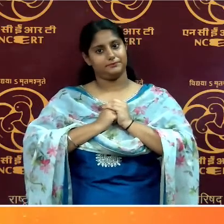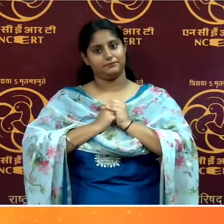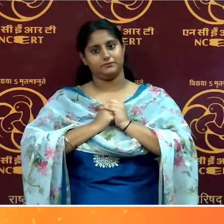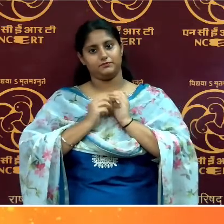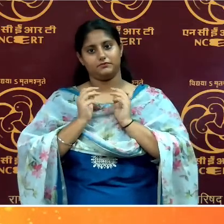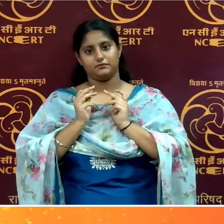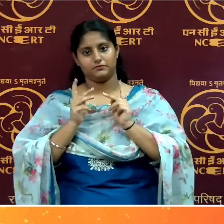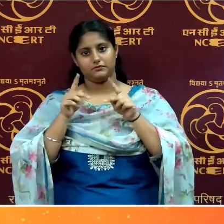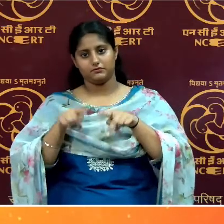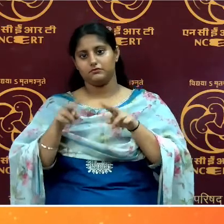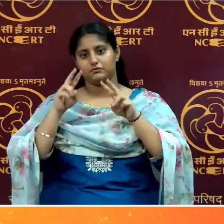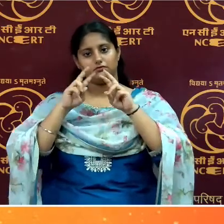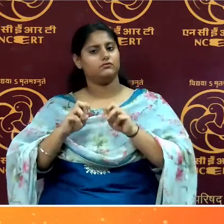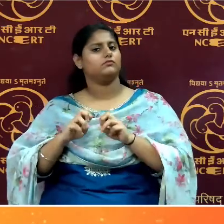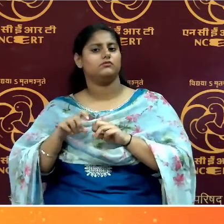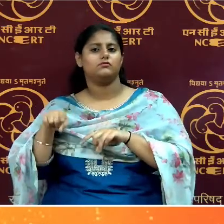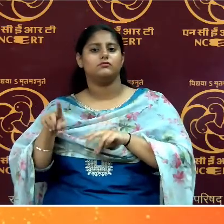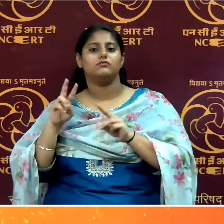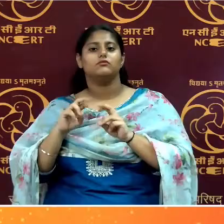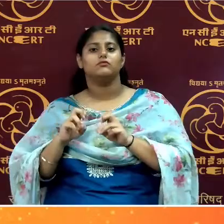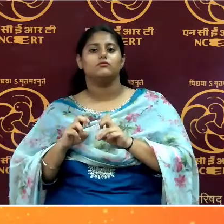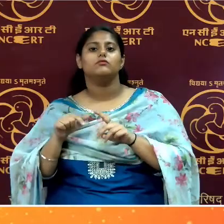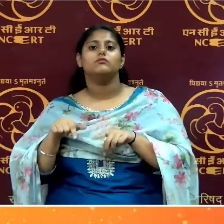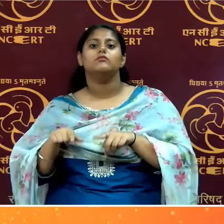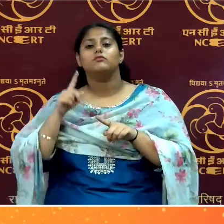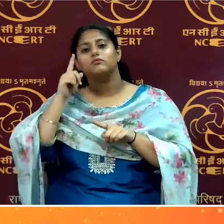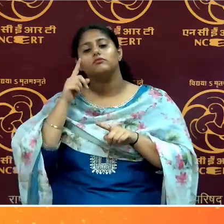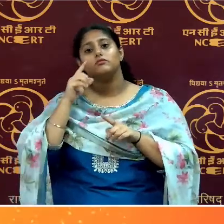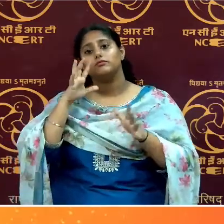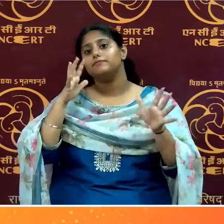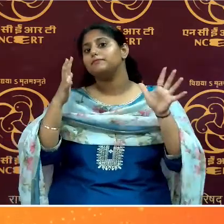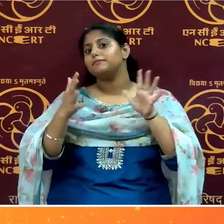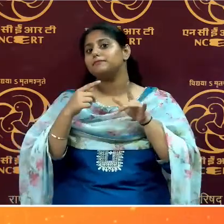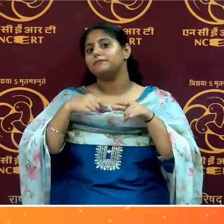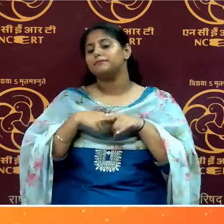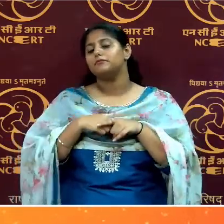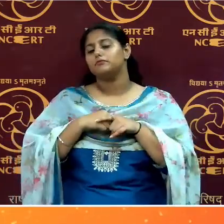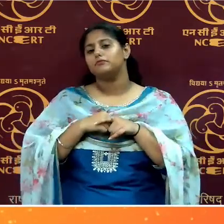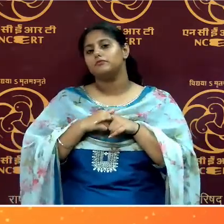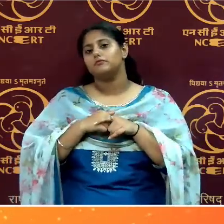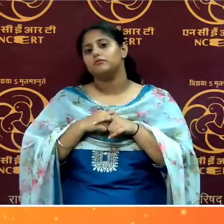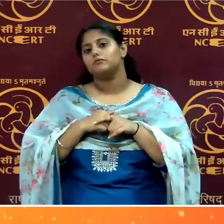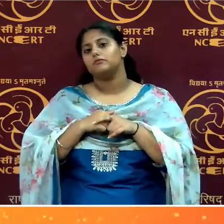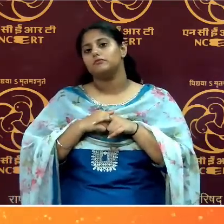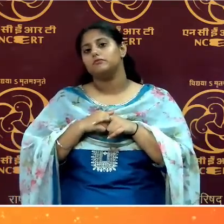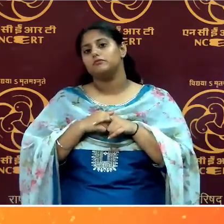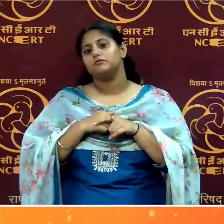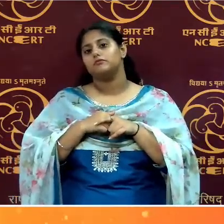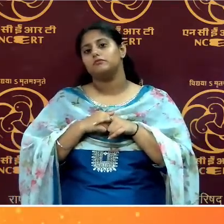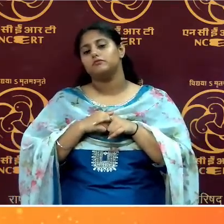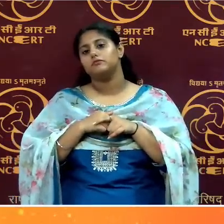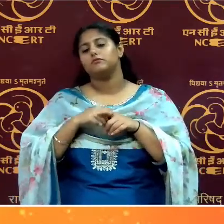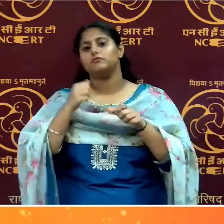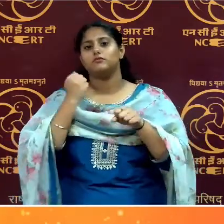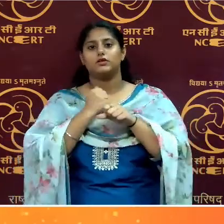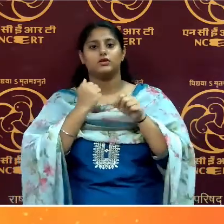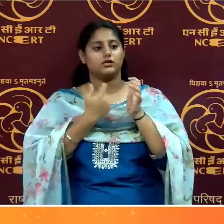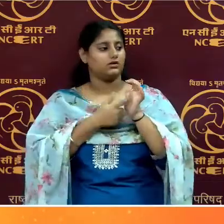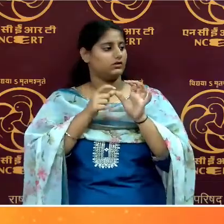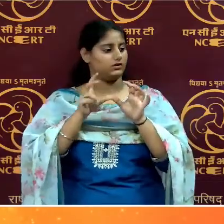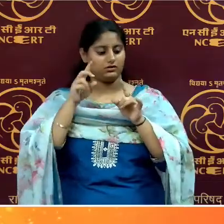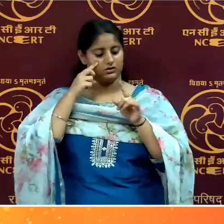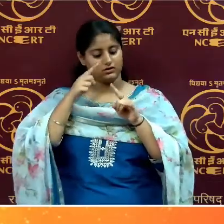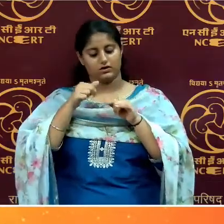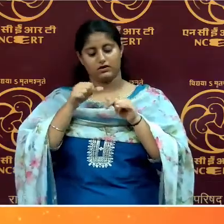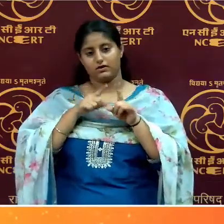got discovered. So our planet has this gravity acting everywhere,